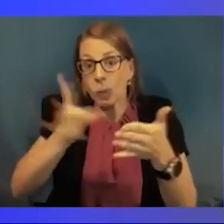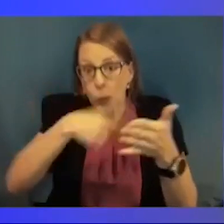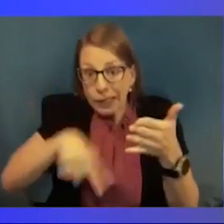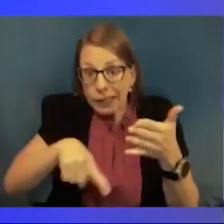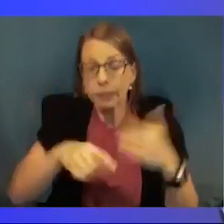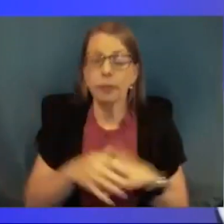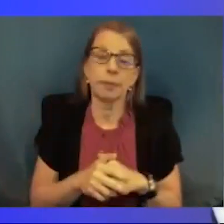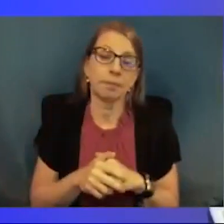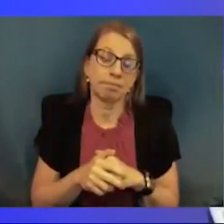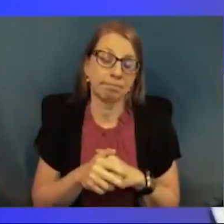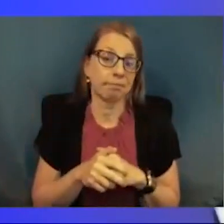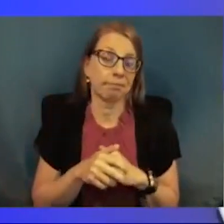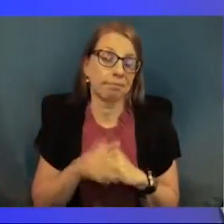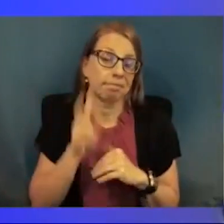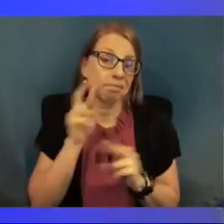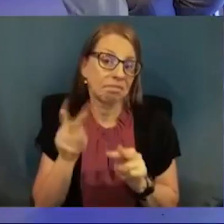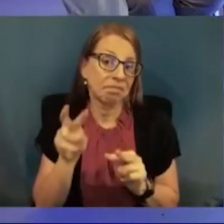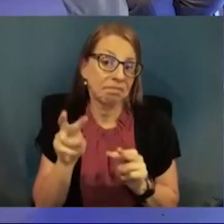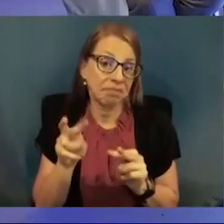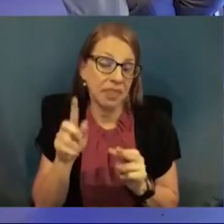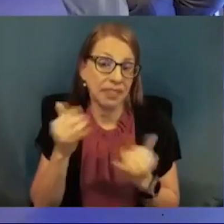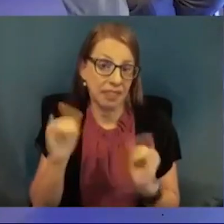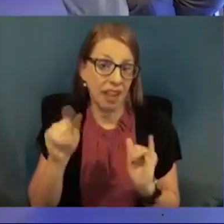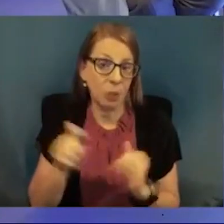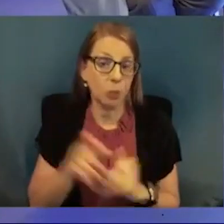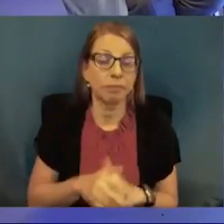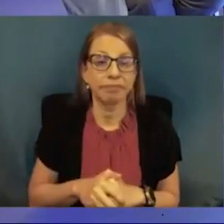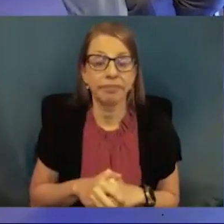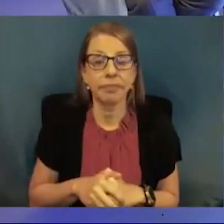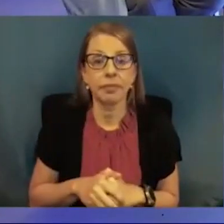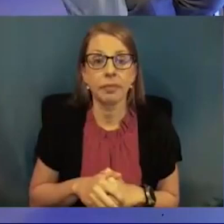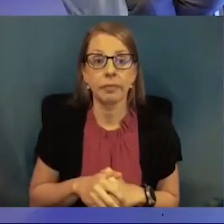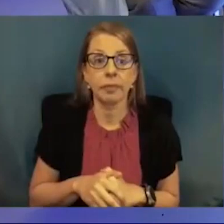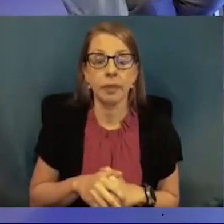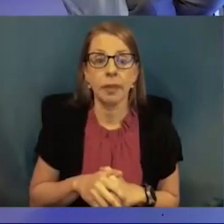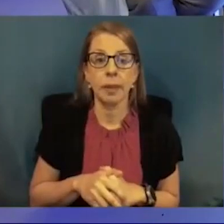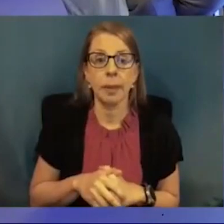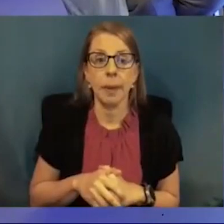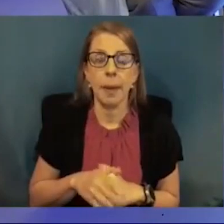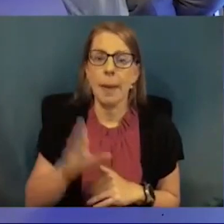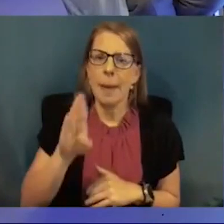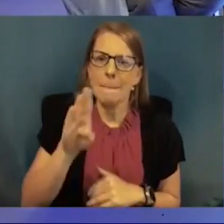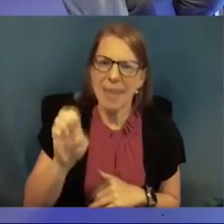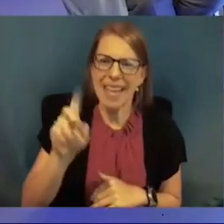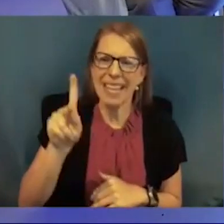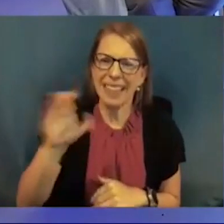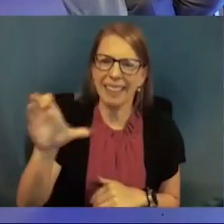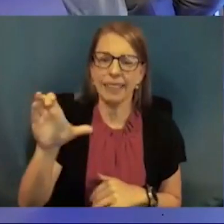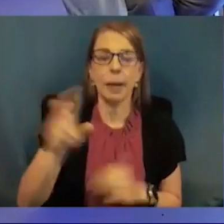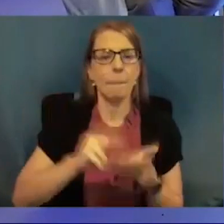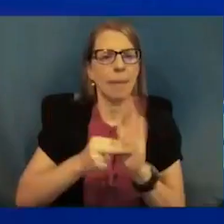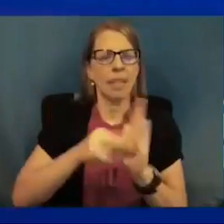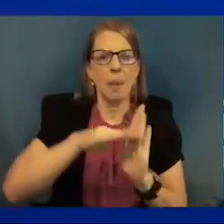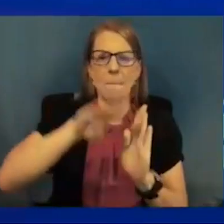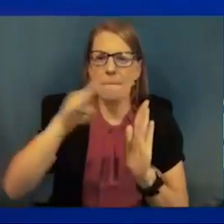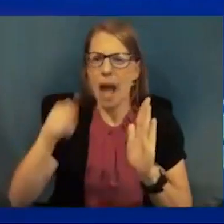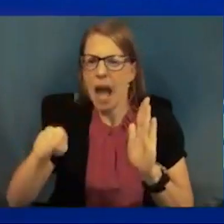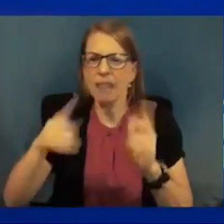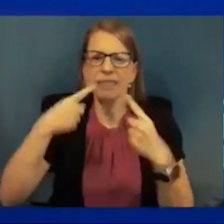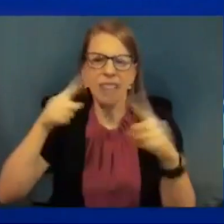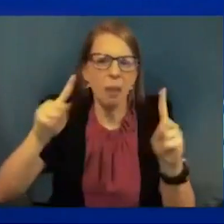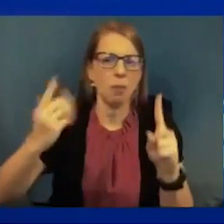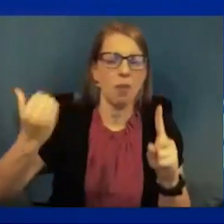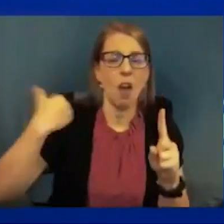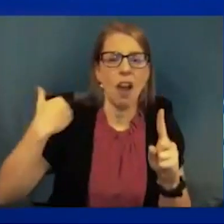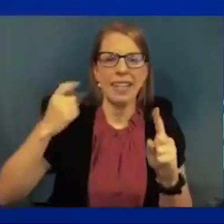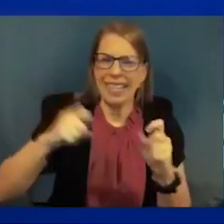kind of keep our eyes on that. And I would just say, BKC. We have bent this curve before. BKC. That's right. Bend it again. Come on.